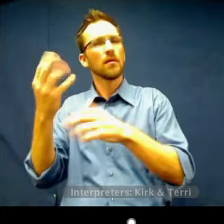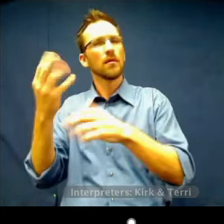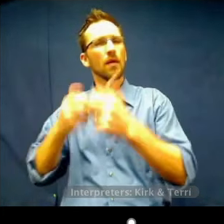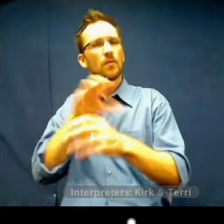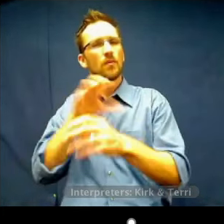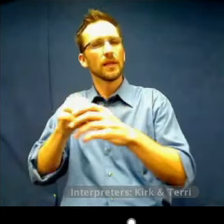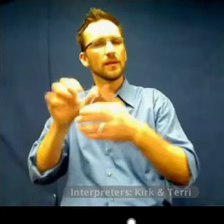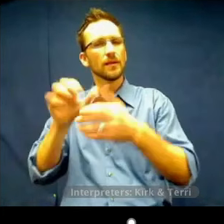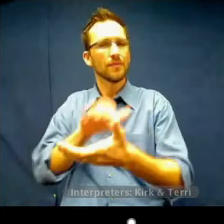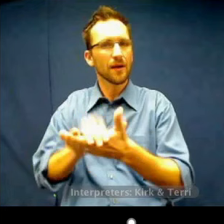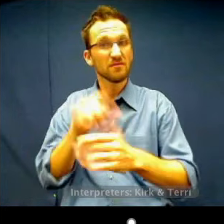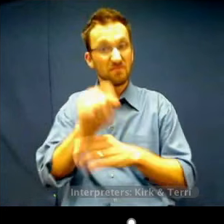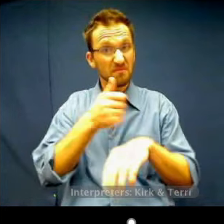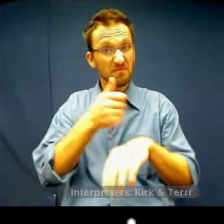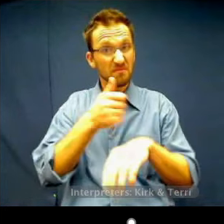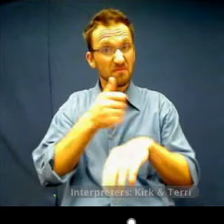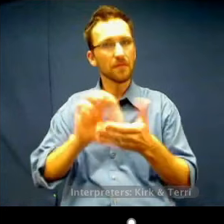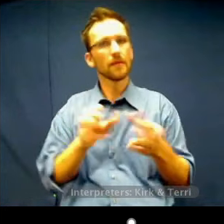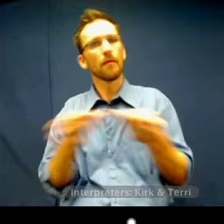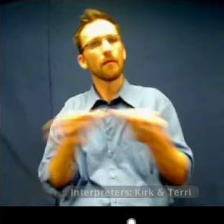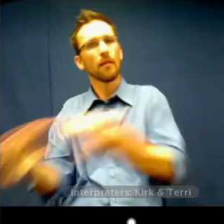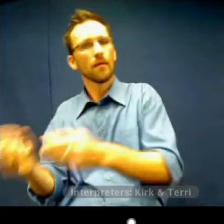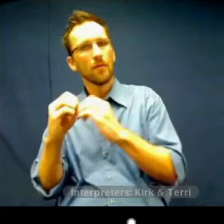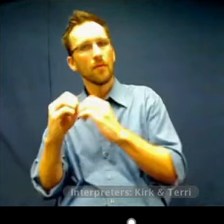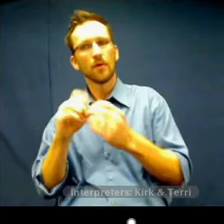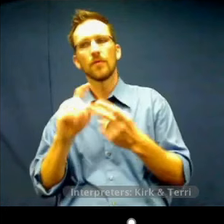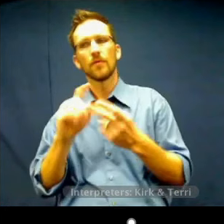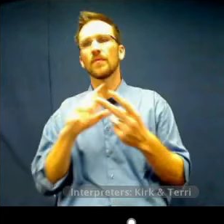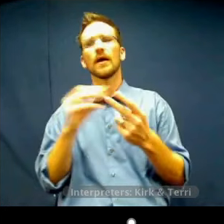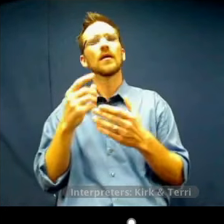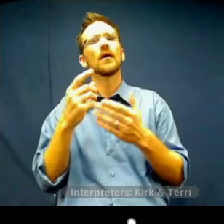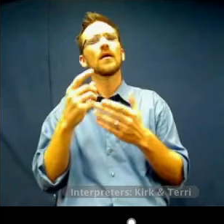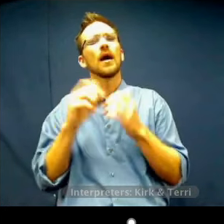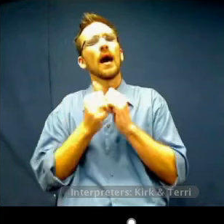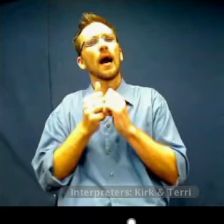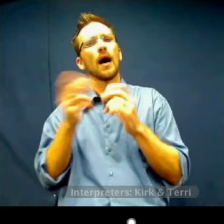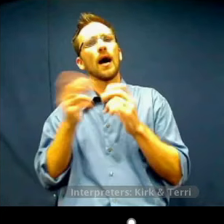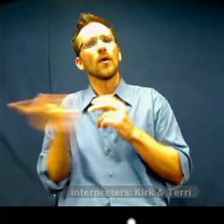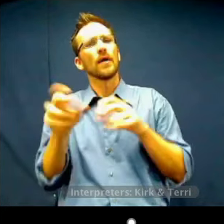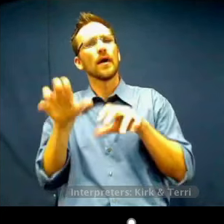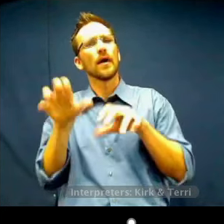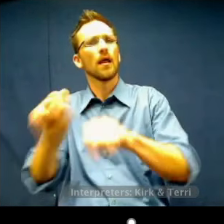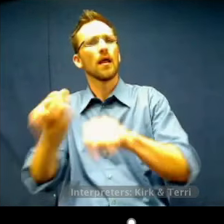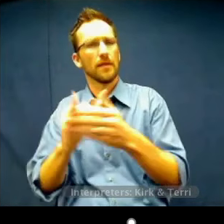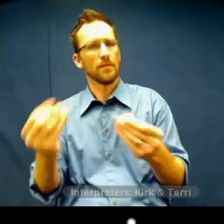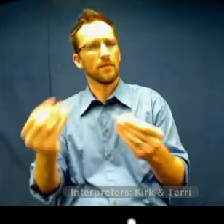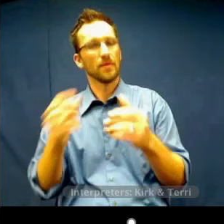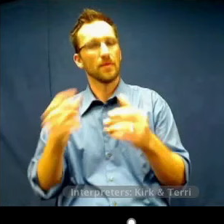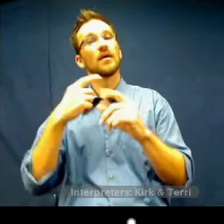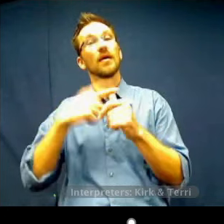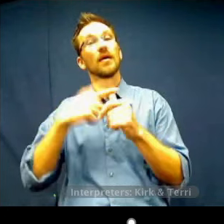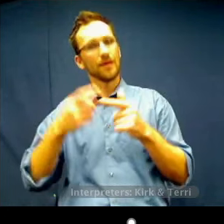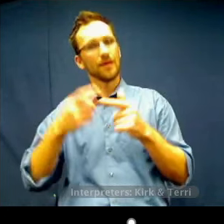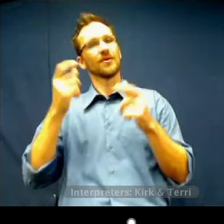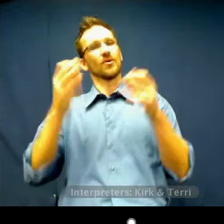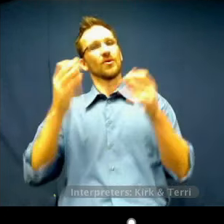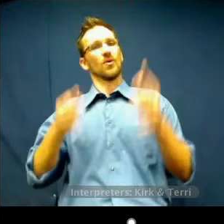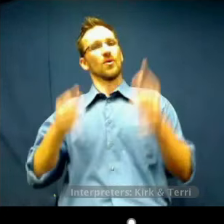marriage, contributions to the acquisition of the property, and then they divide it. It's called equitable